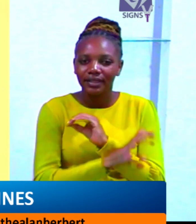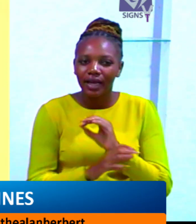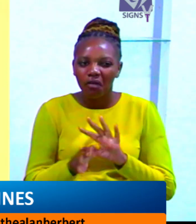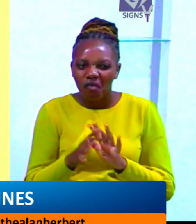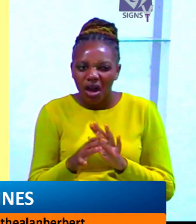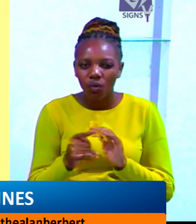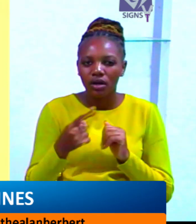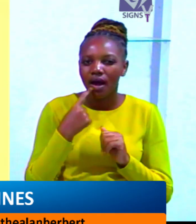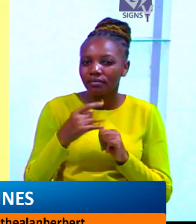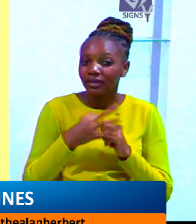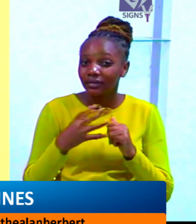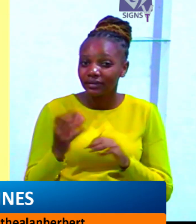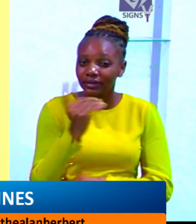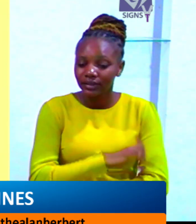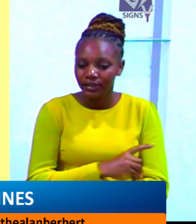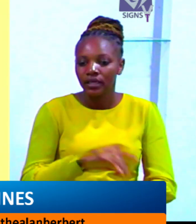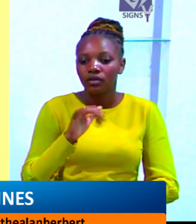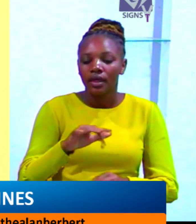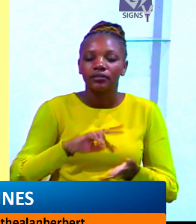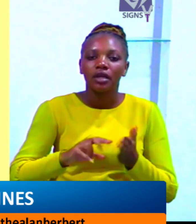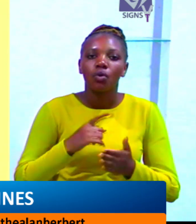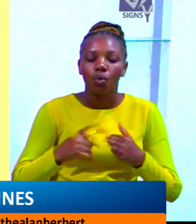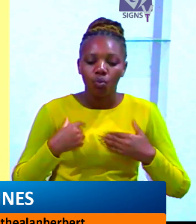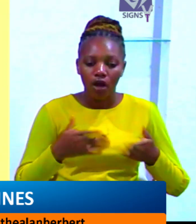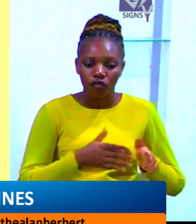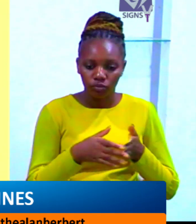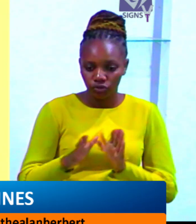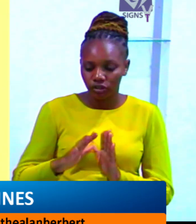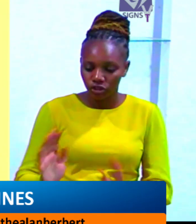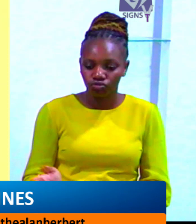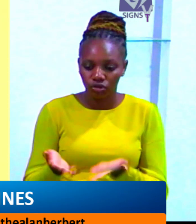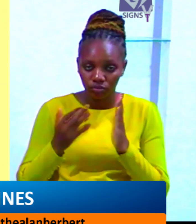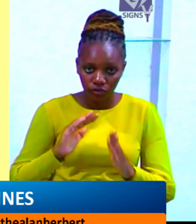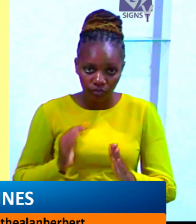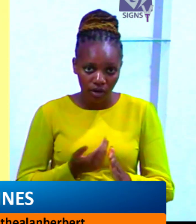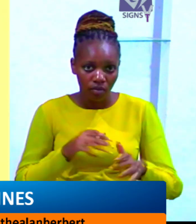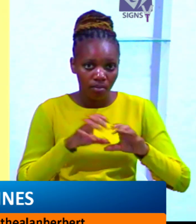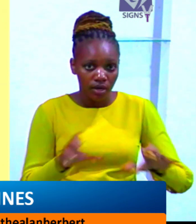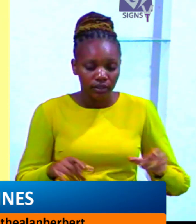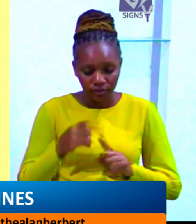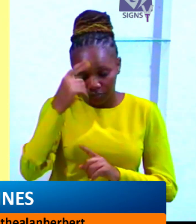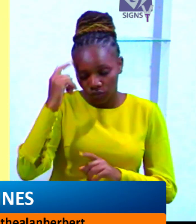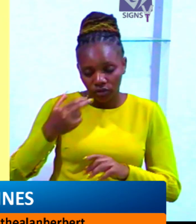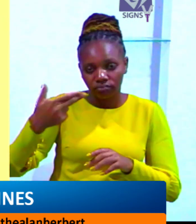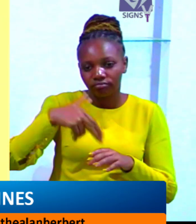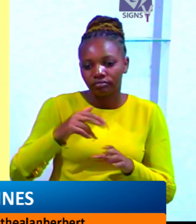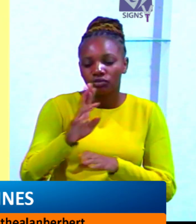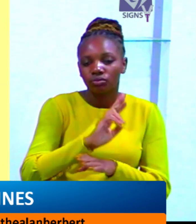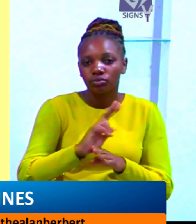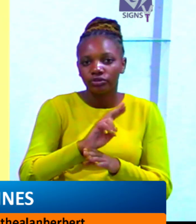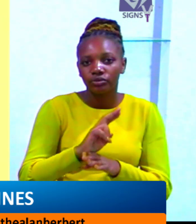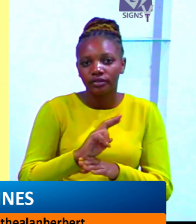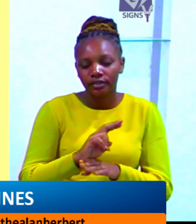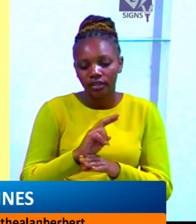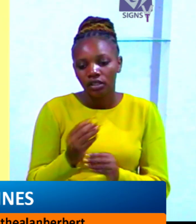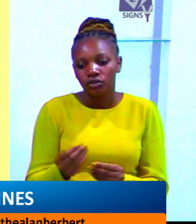days. And that gives us a window to stabilize the market, because petroleum was being used to address the